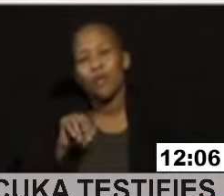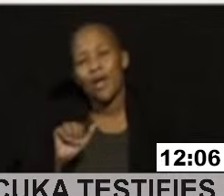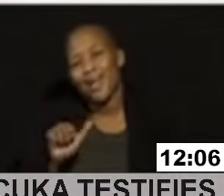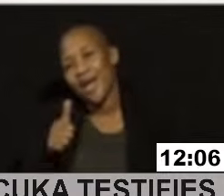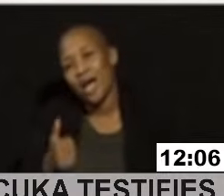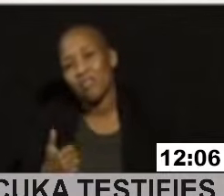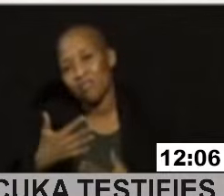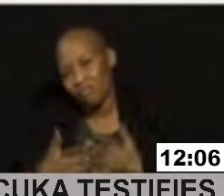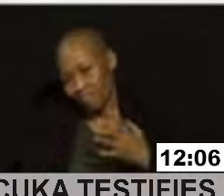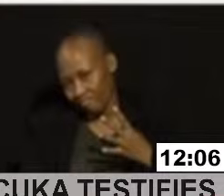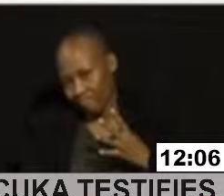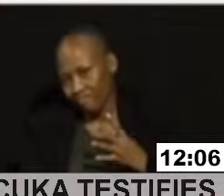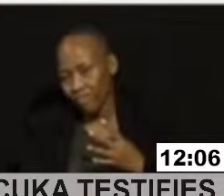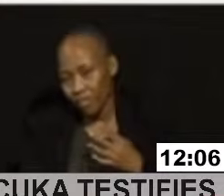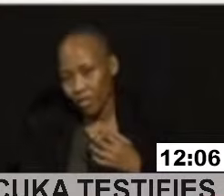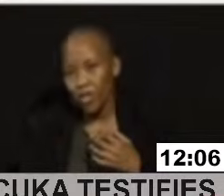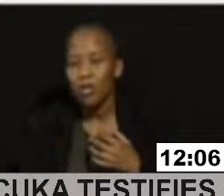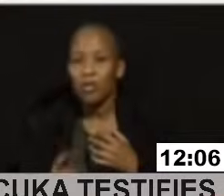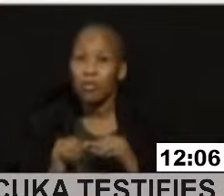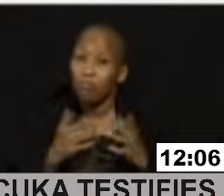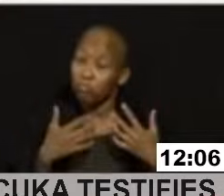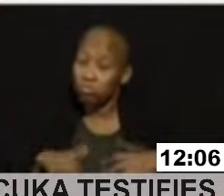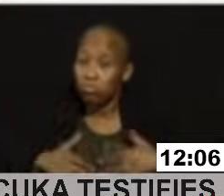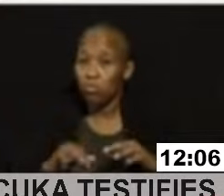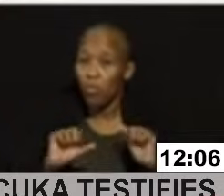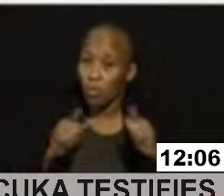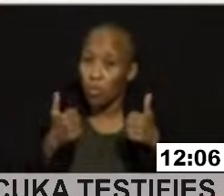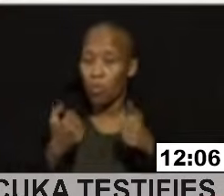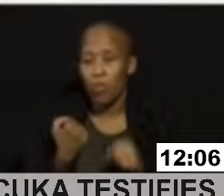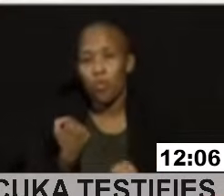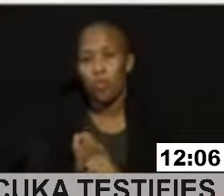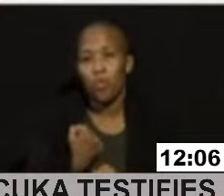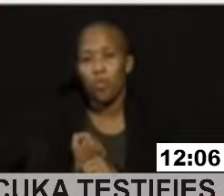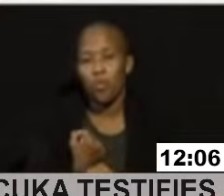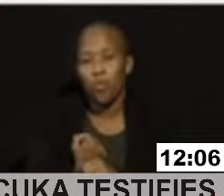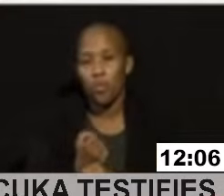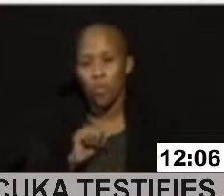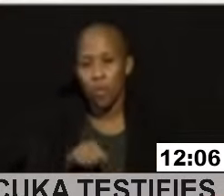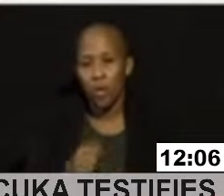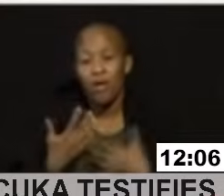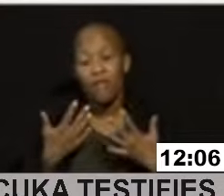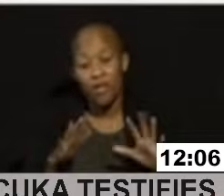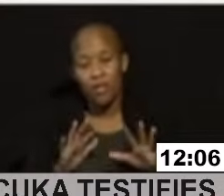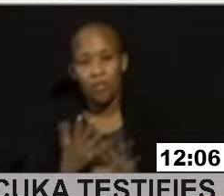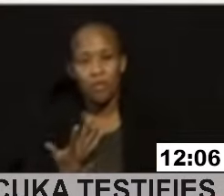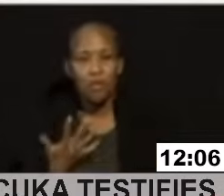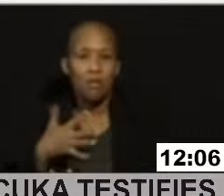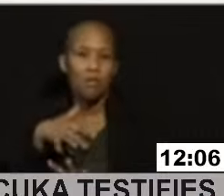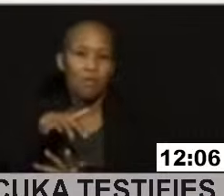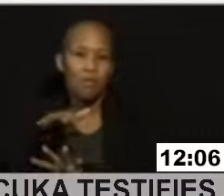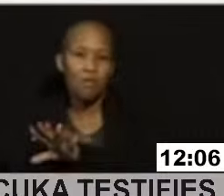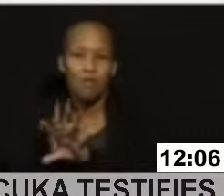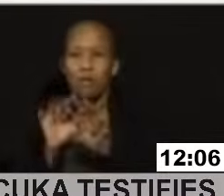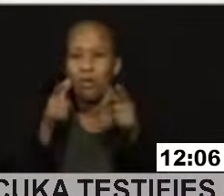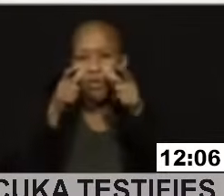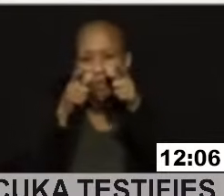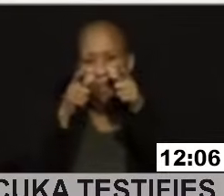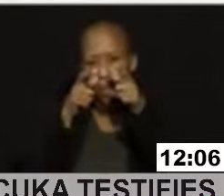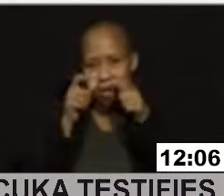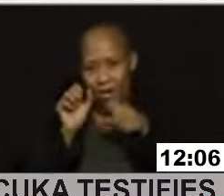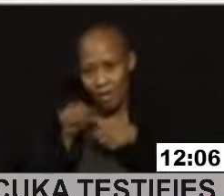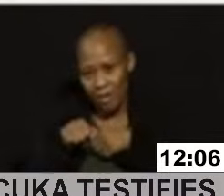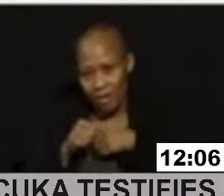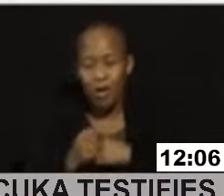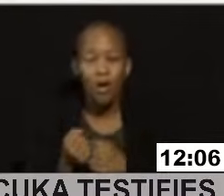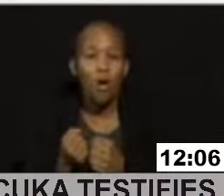did a good work. They did very good work. And I then integrated them into the Scorpions. And they carried most of the